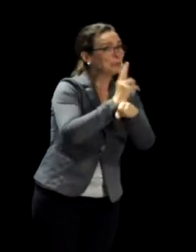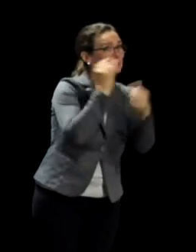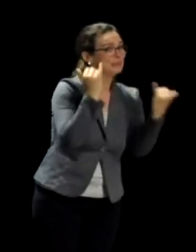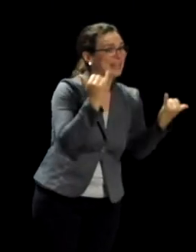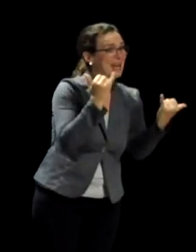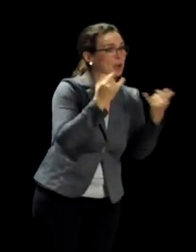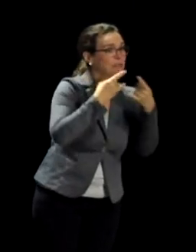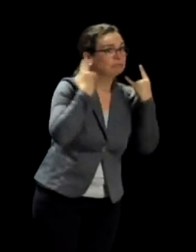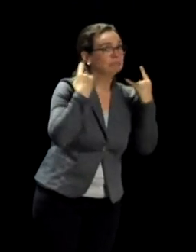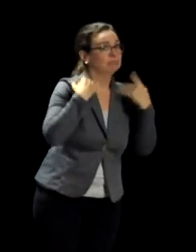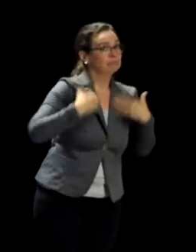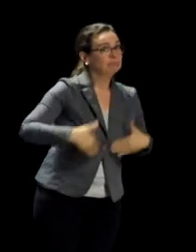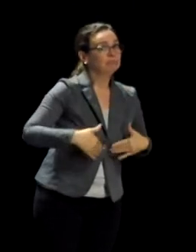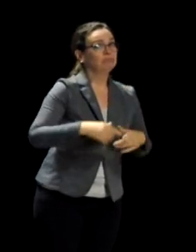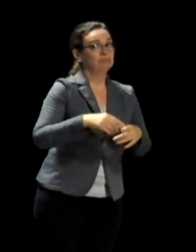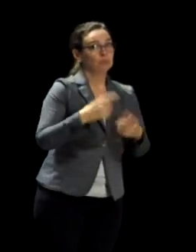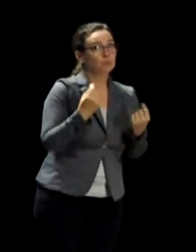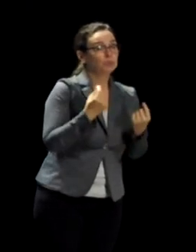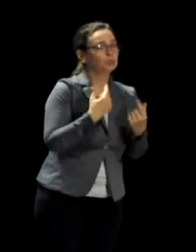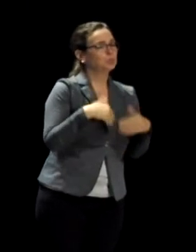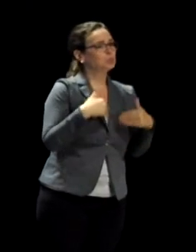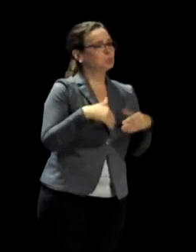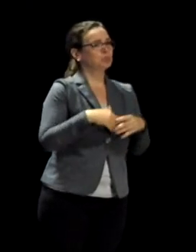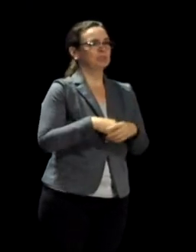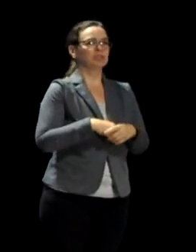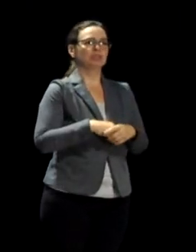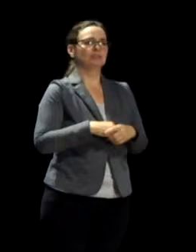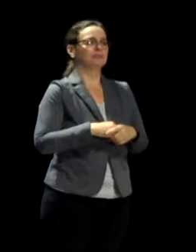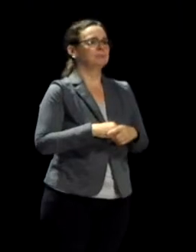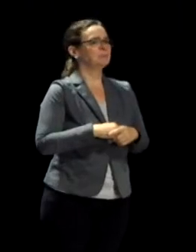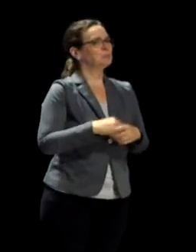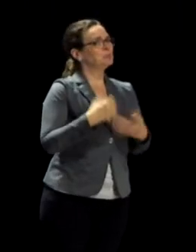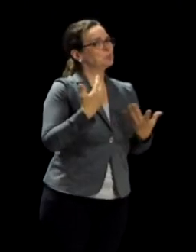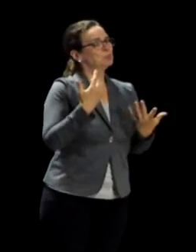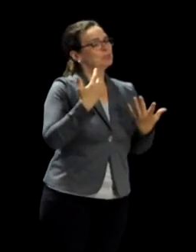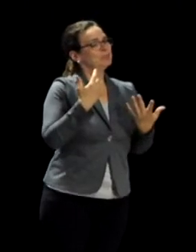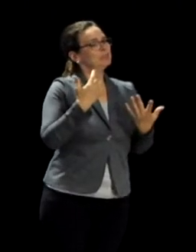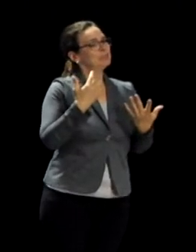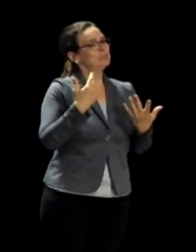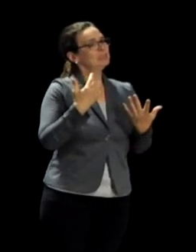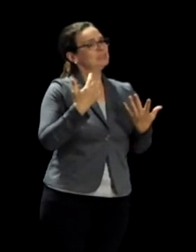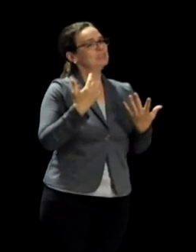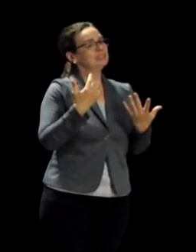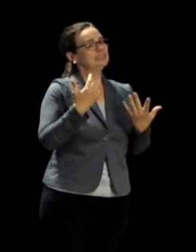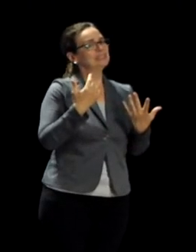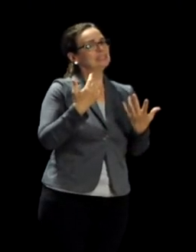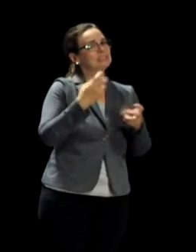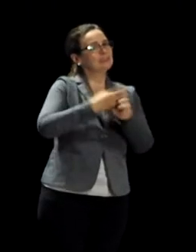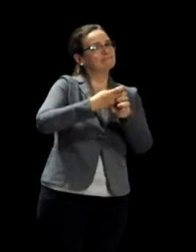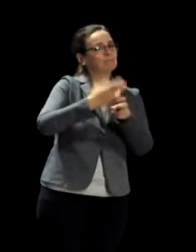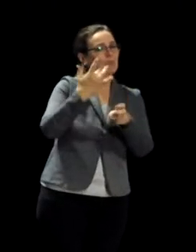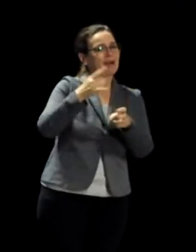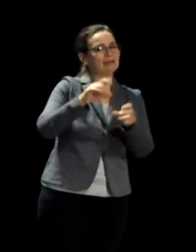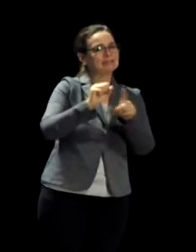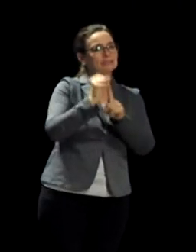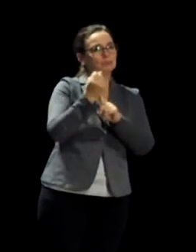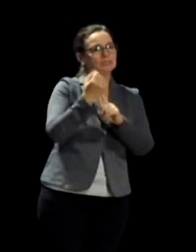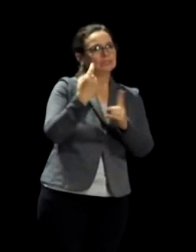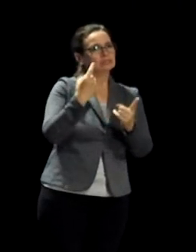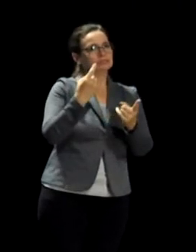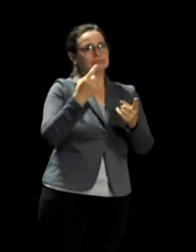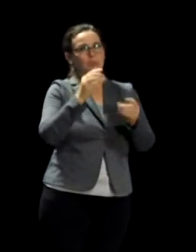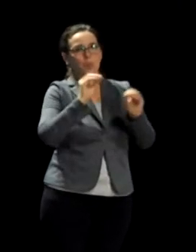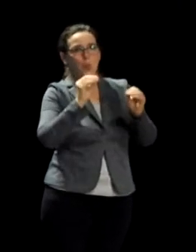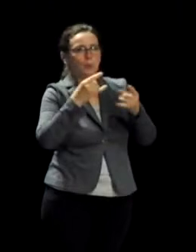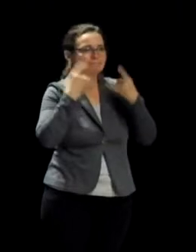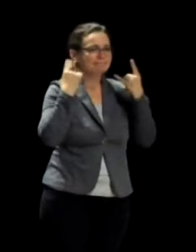So shortages and delays should be anticipated now. Well, especially testing facilities with their volumes being